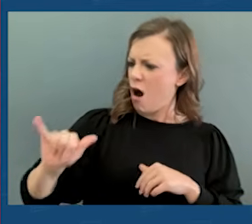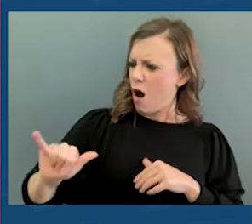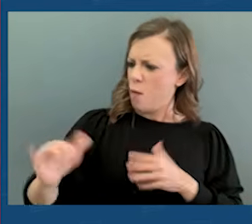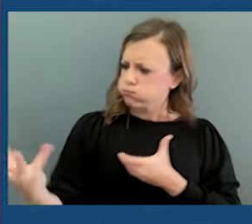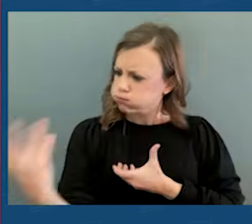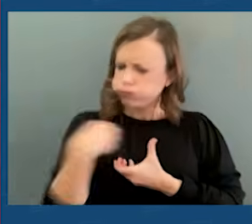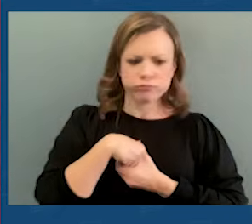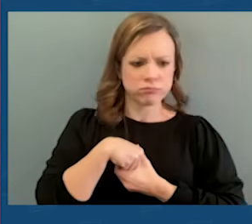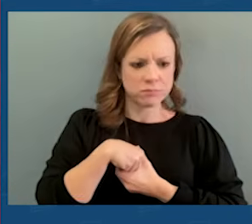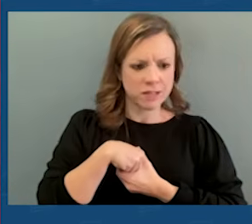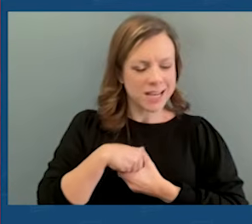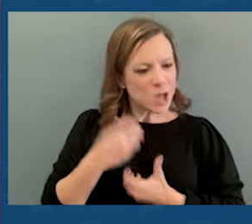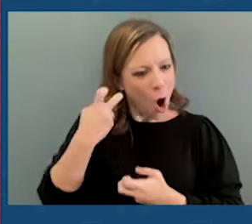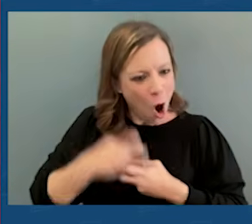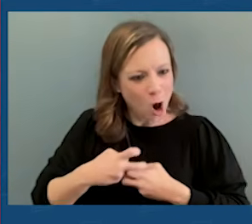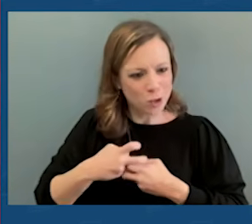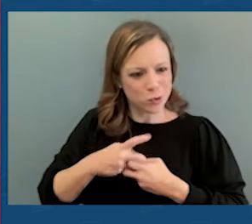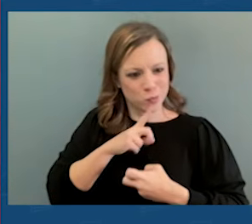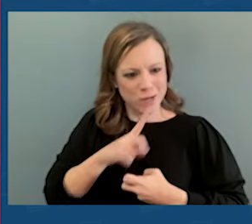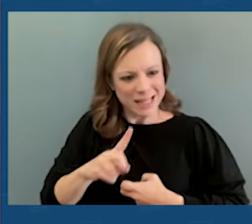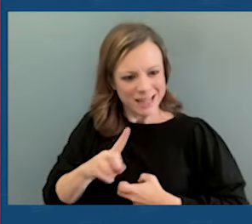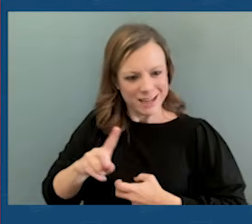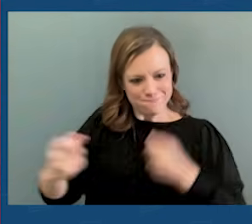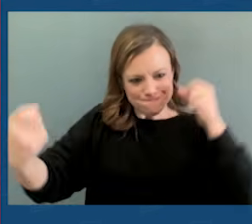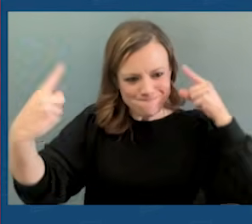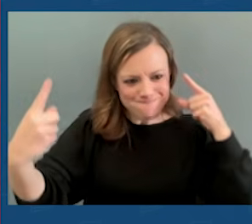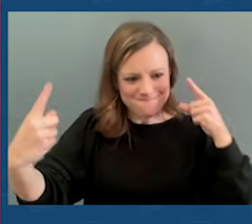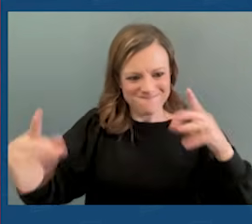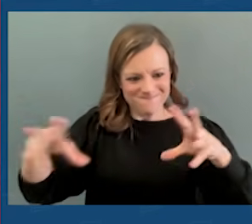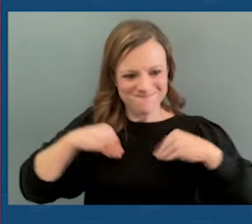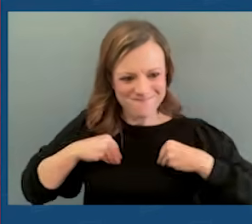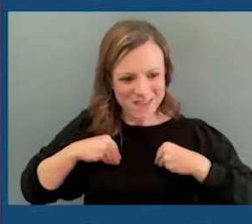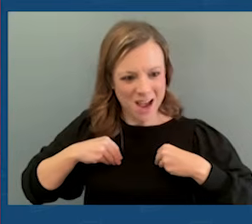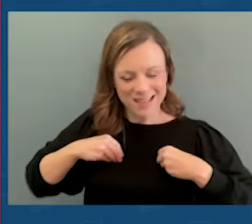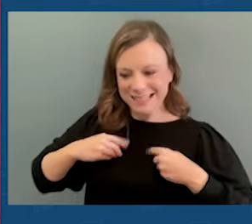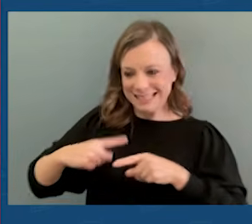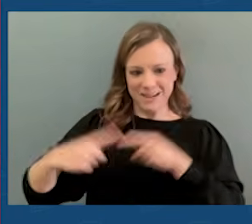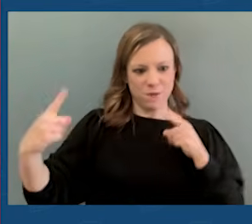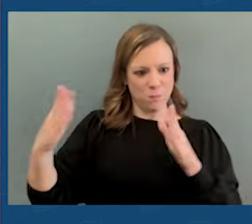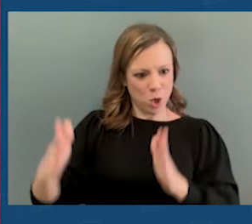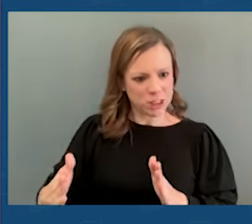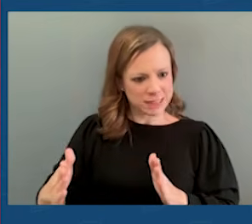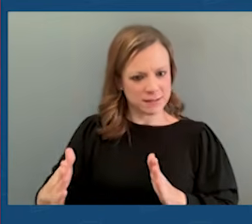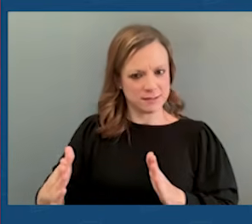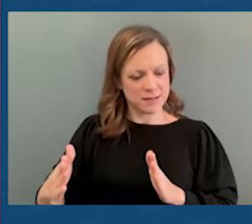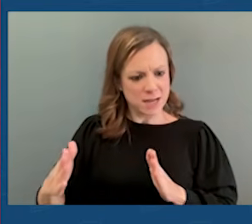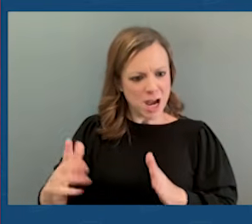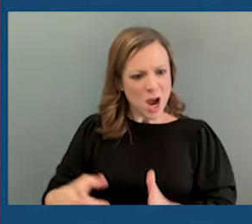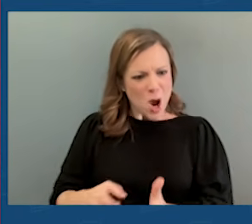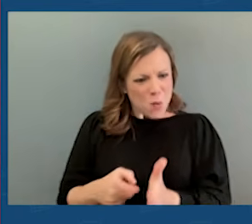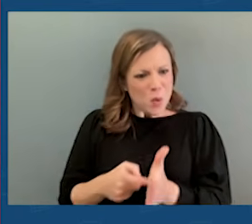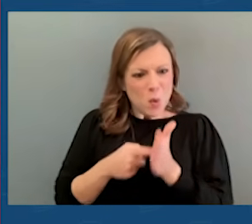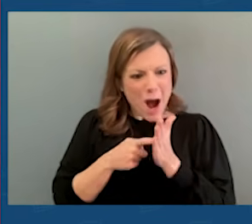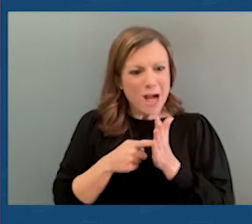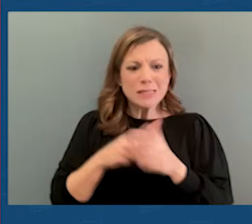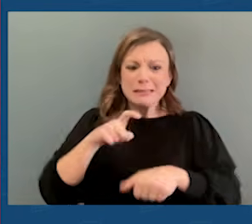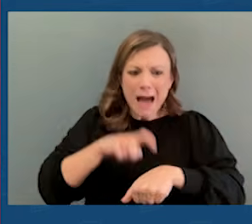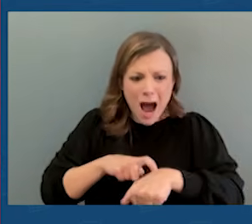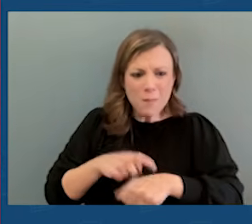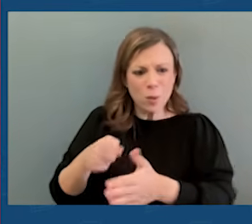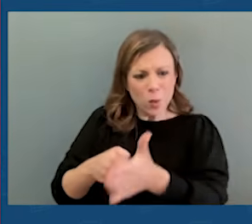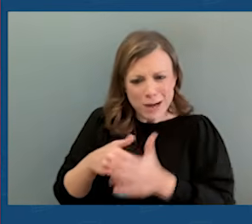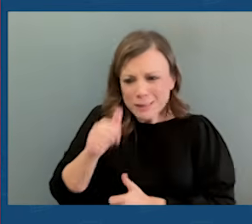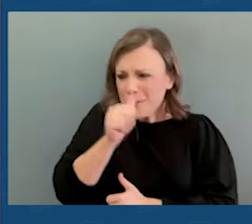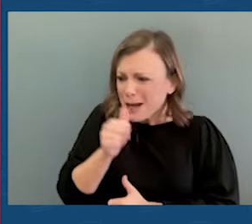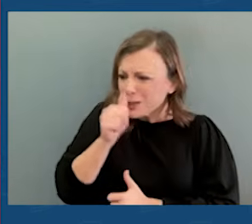different. Understanding each other takes work, and we rarely get it right all at once.